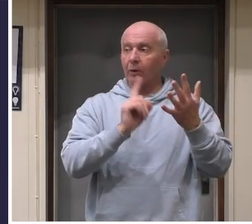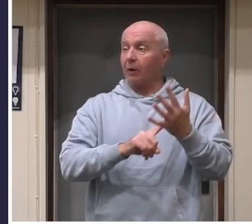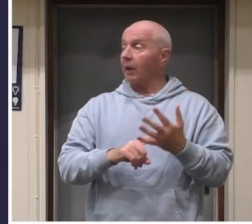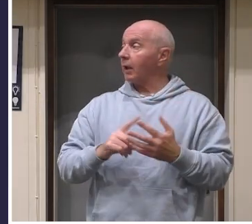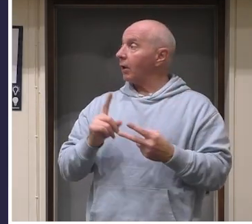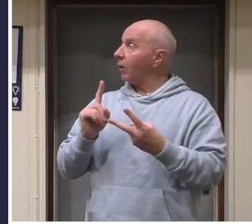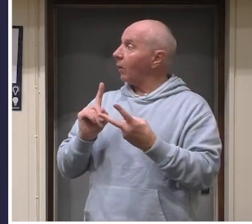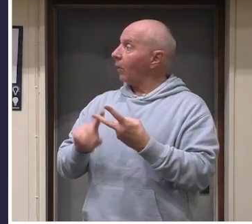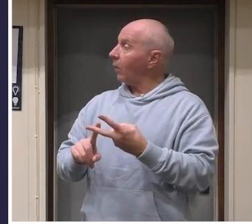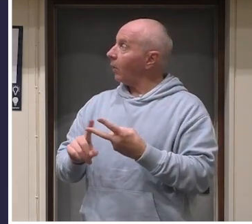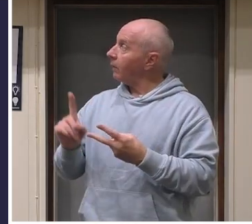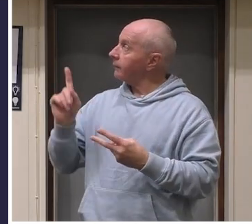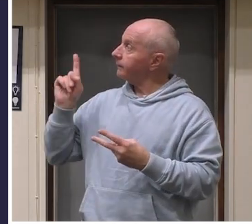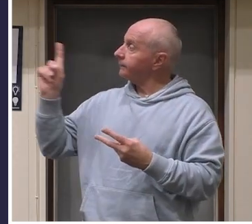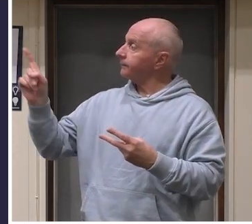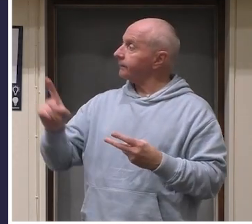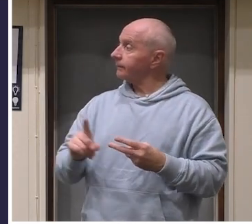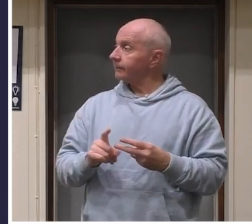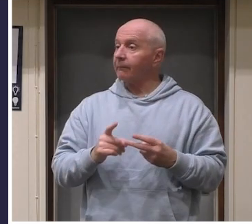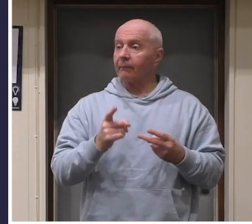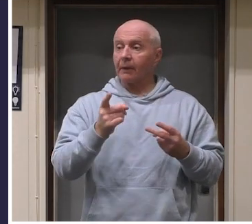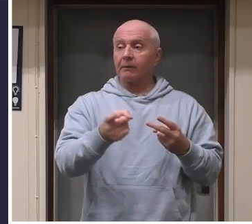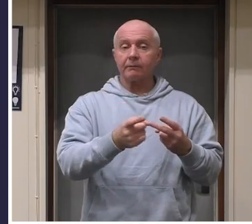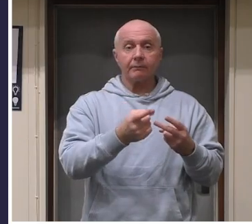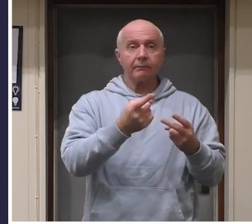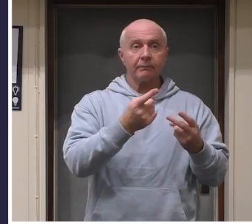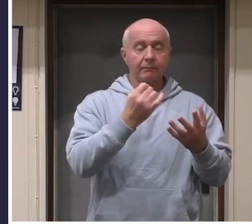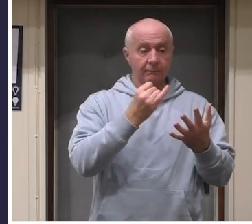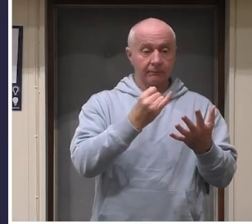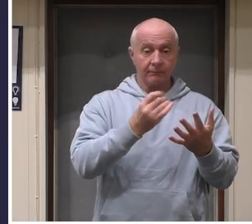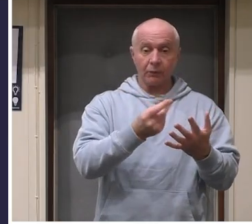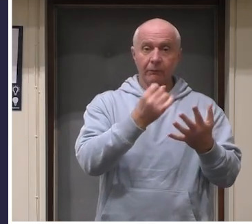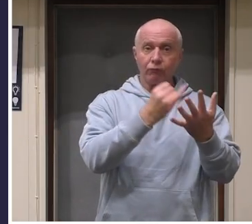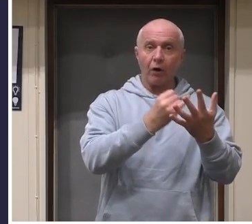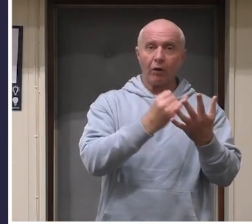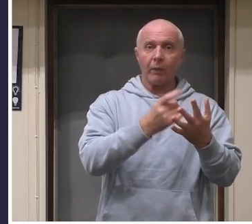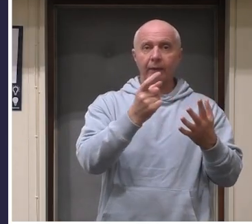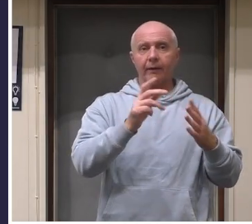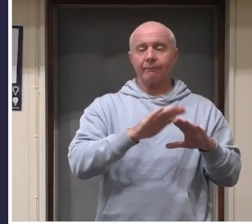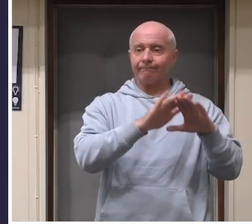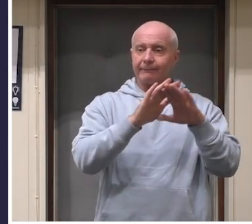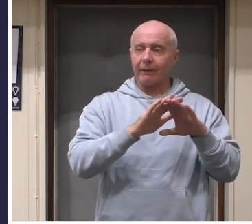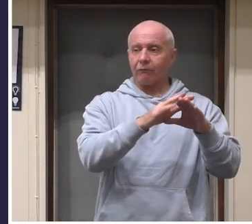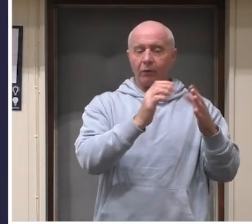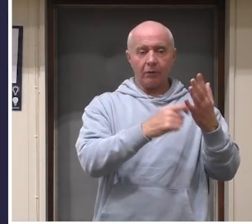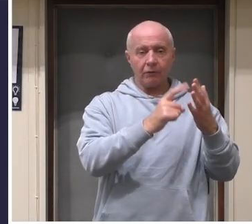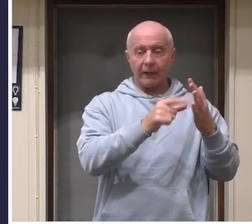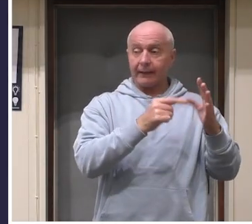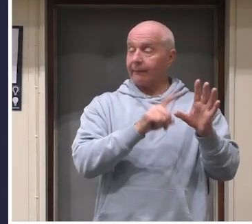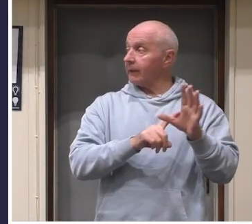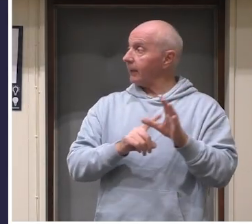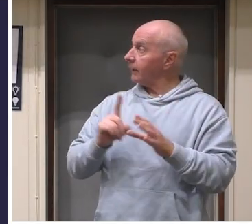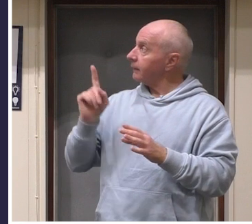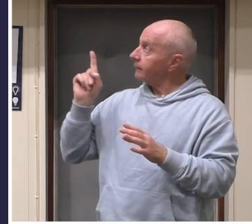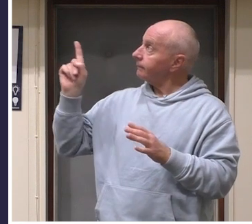something is wrong with general relativity, because that space being both that and that at the same time is not